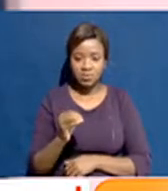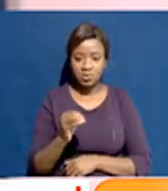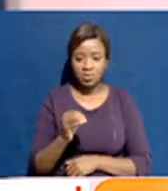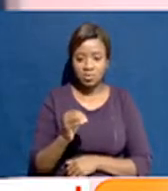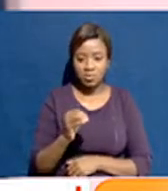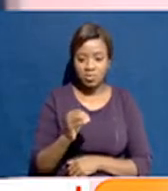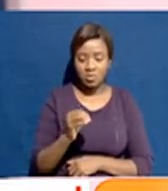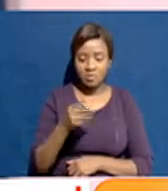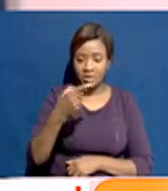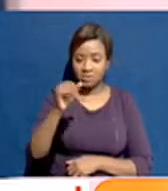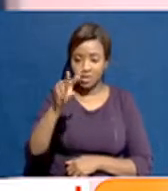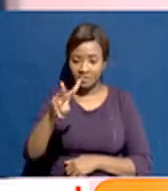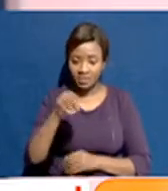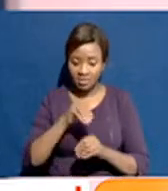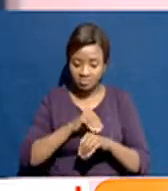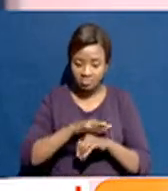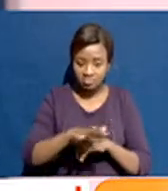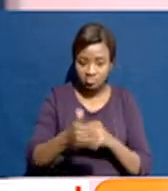And that was by